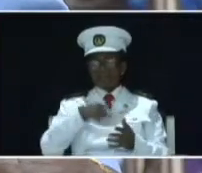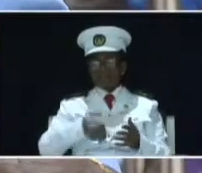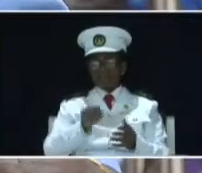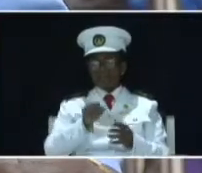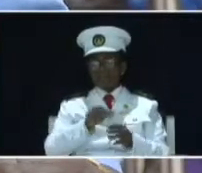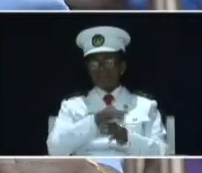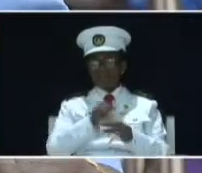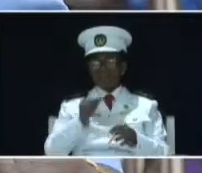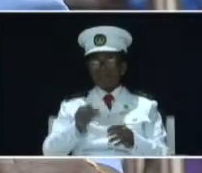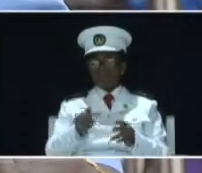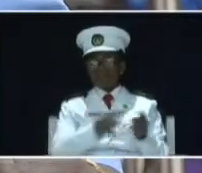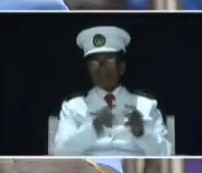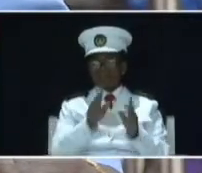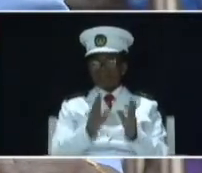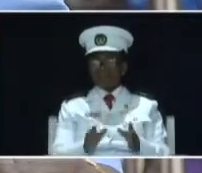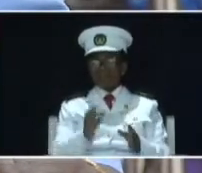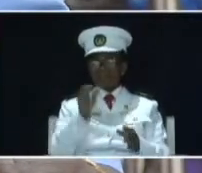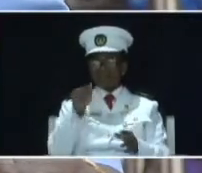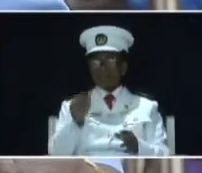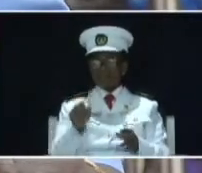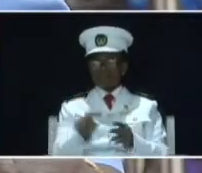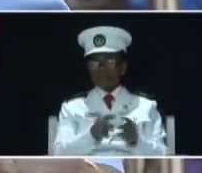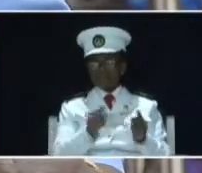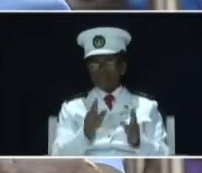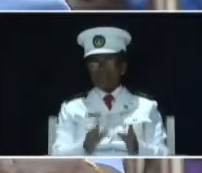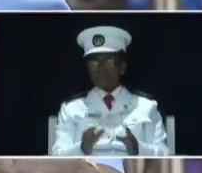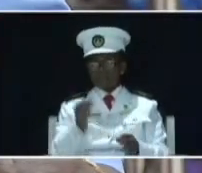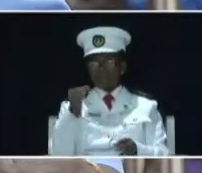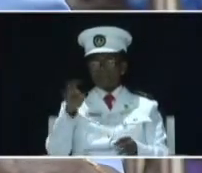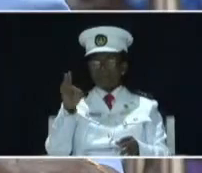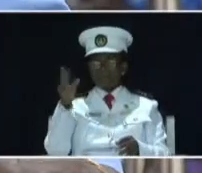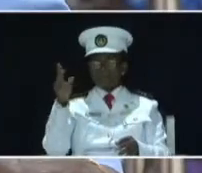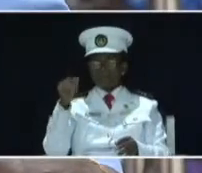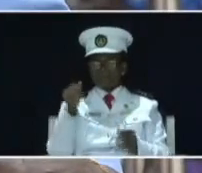Partners with the owner of the company.